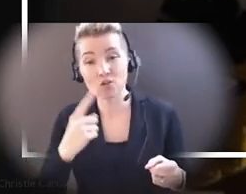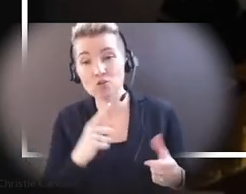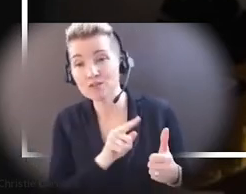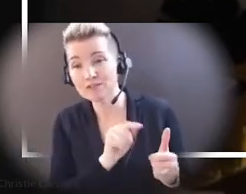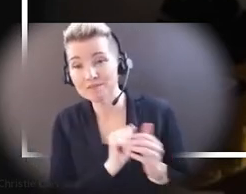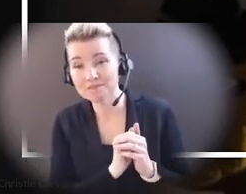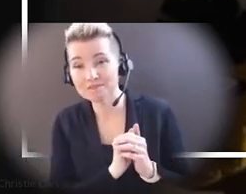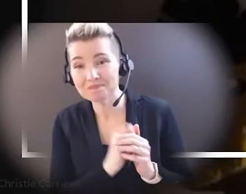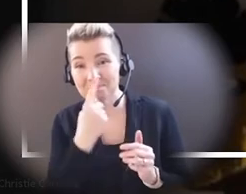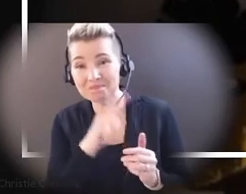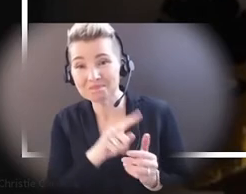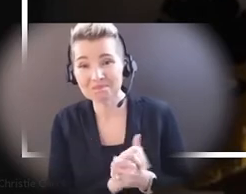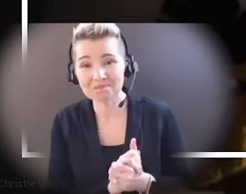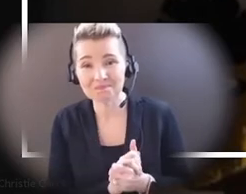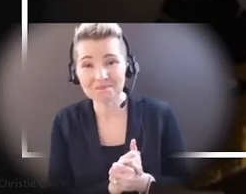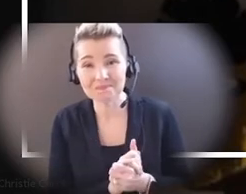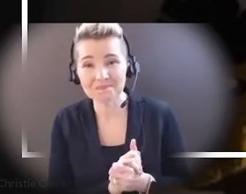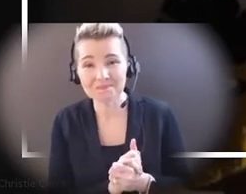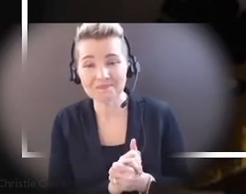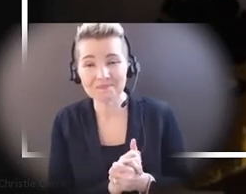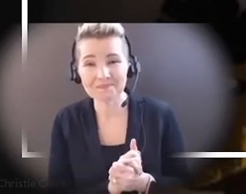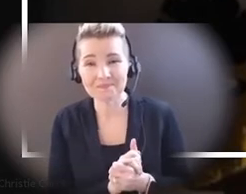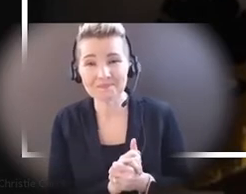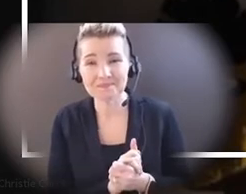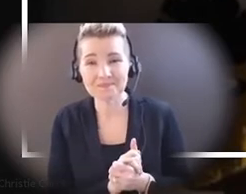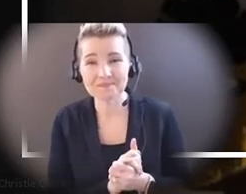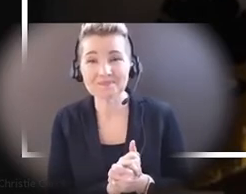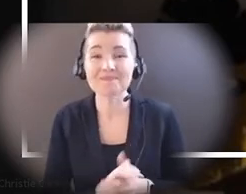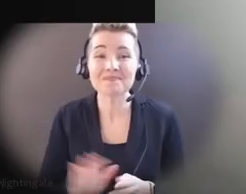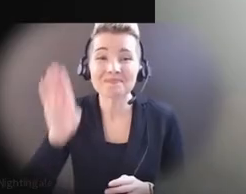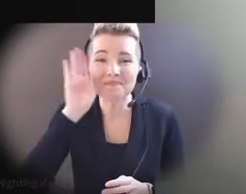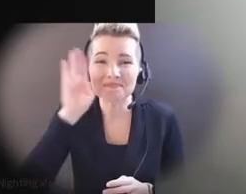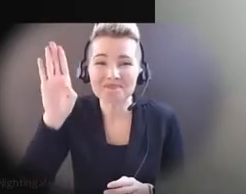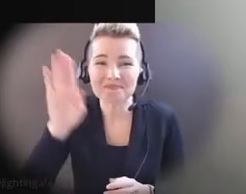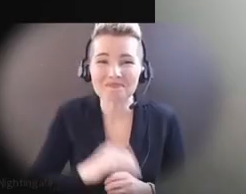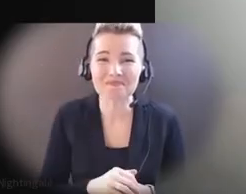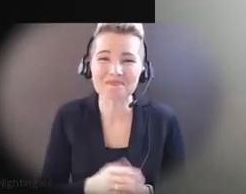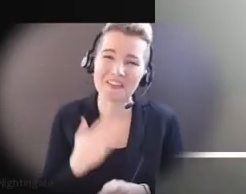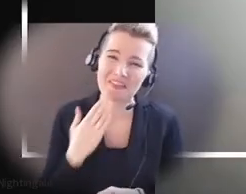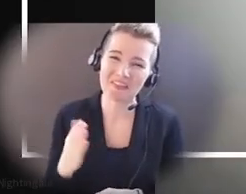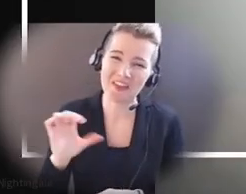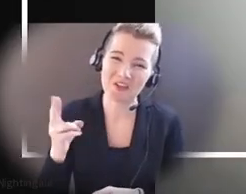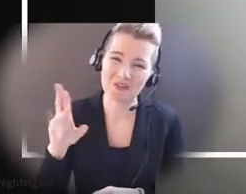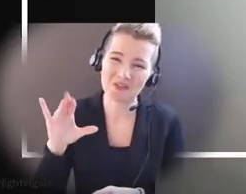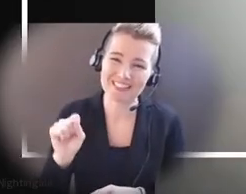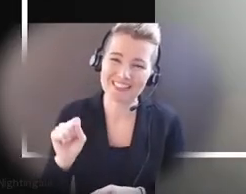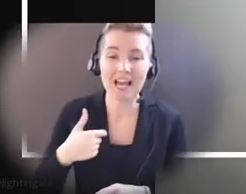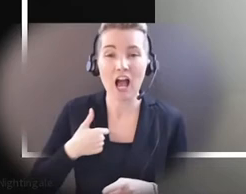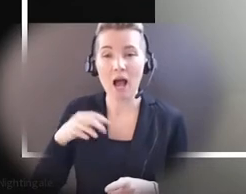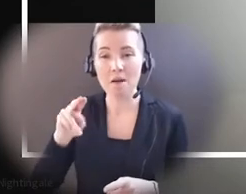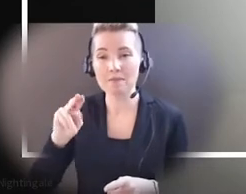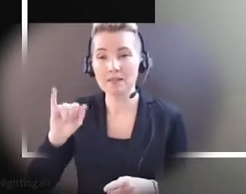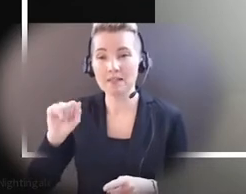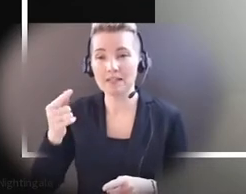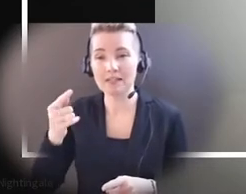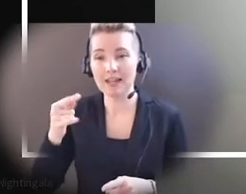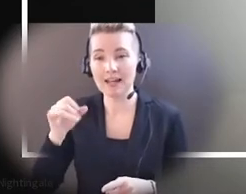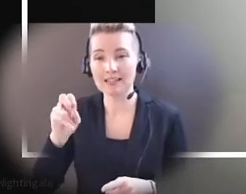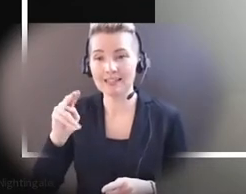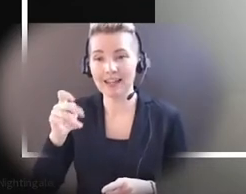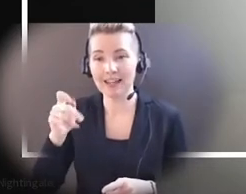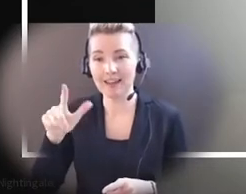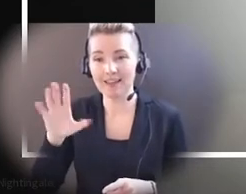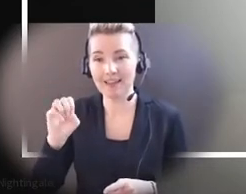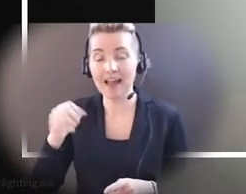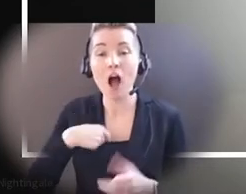Hi, thank you, Chris. I'm Nightingale. I'm the project lead of